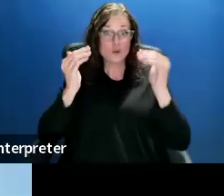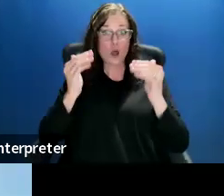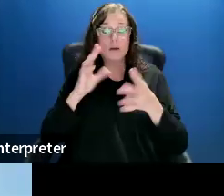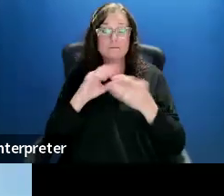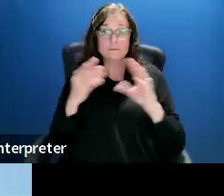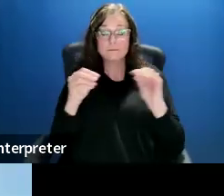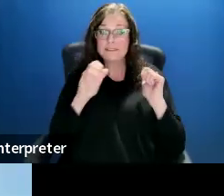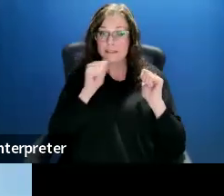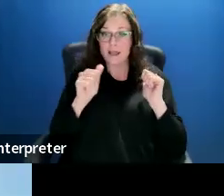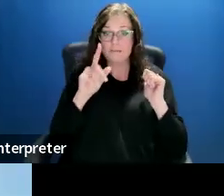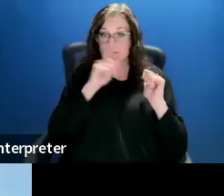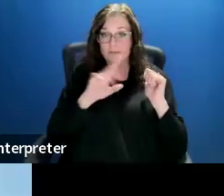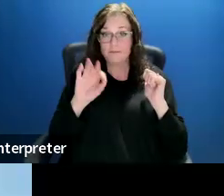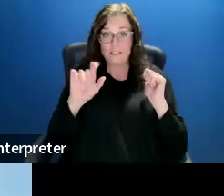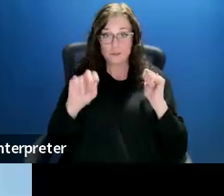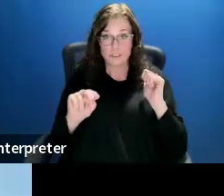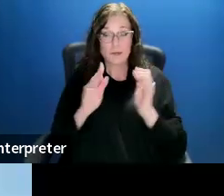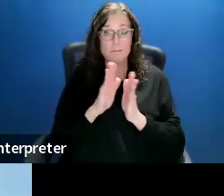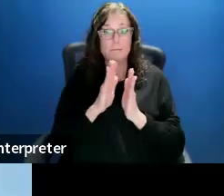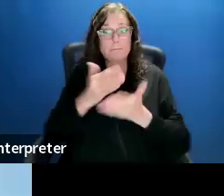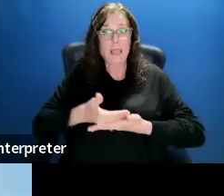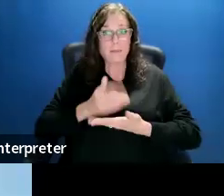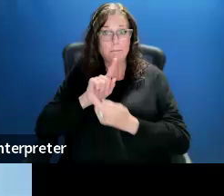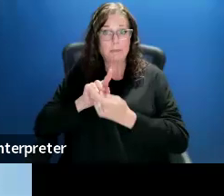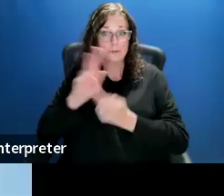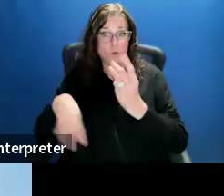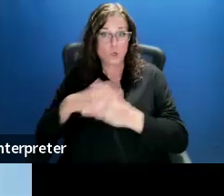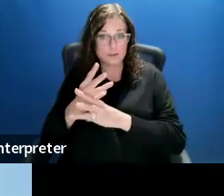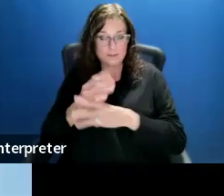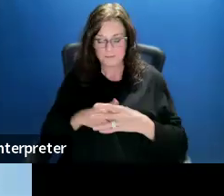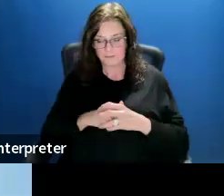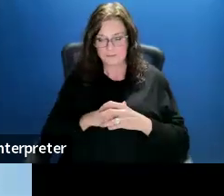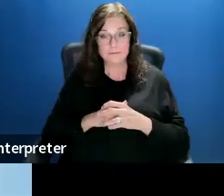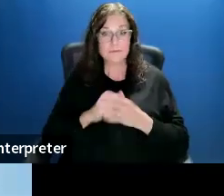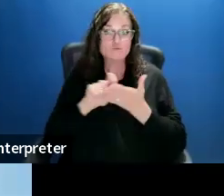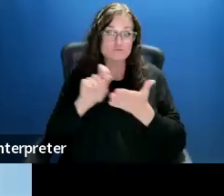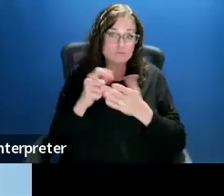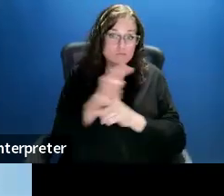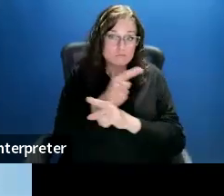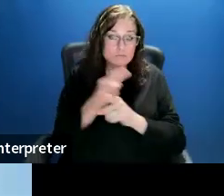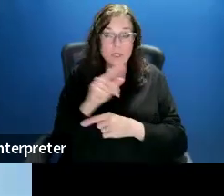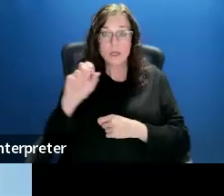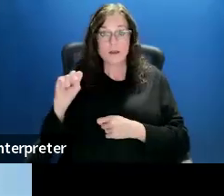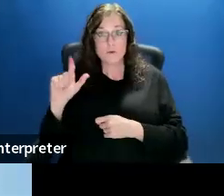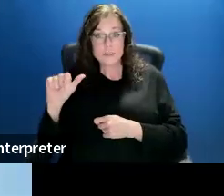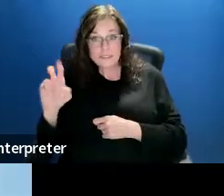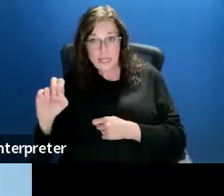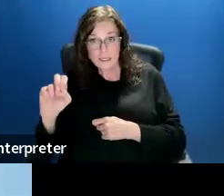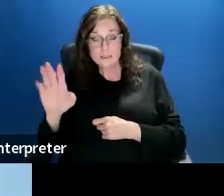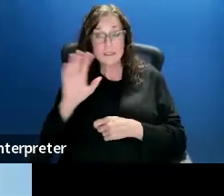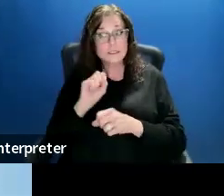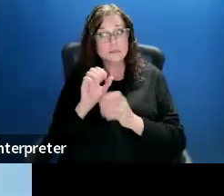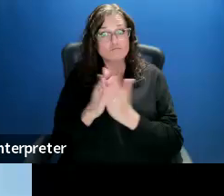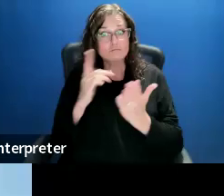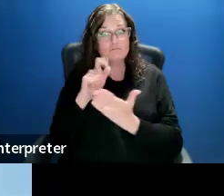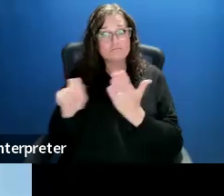narrative nonfiction title Baby Meets World. He has written regularly for Slate. His work has also appeared